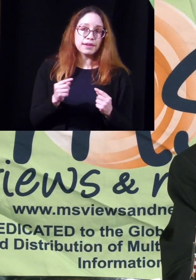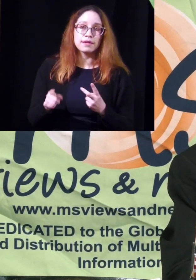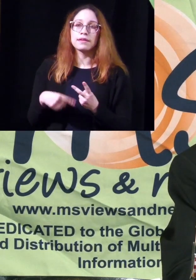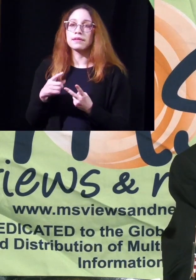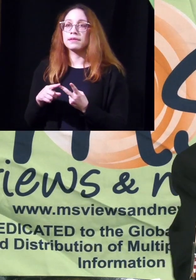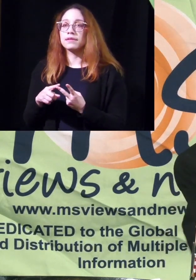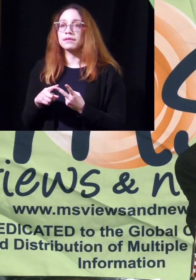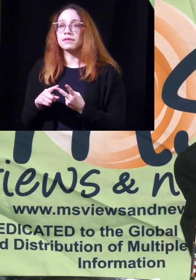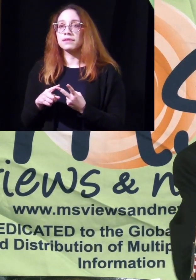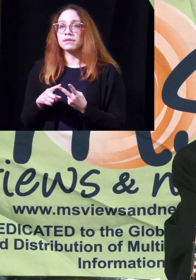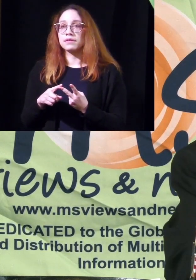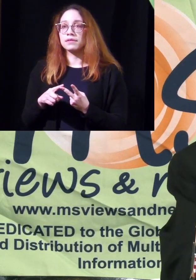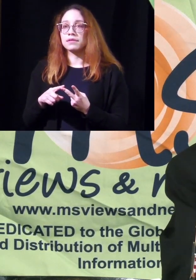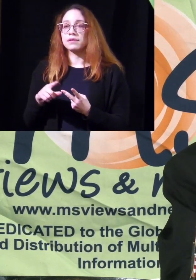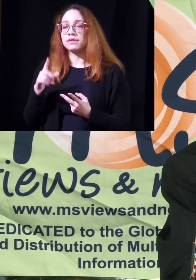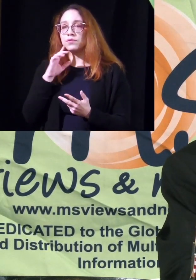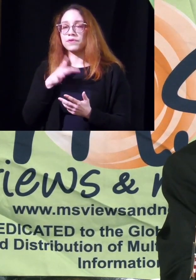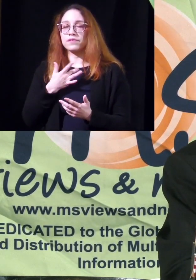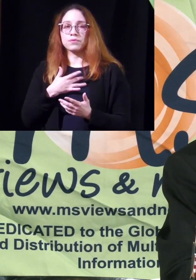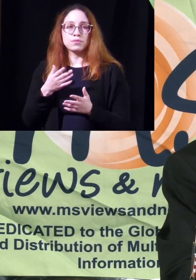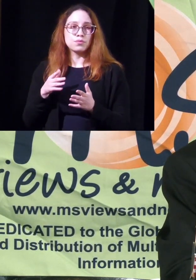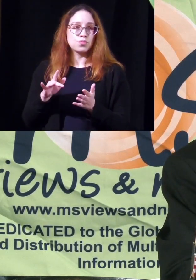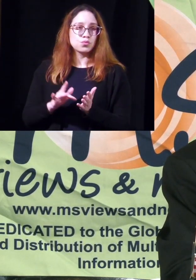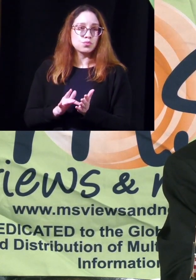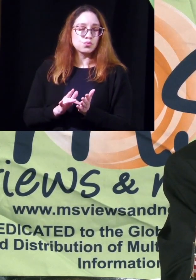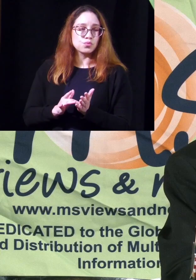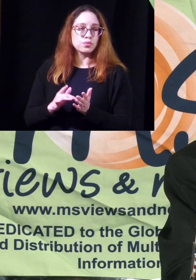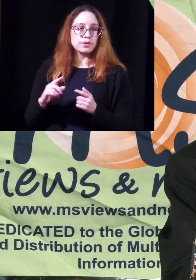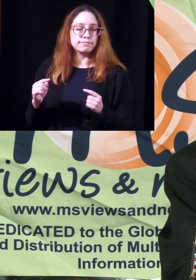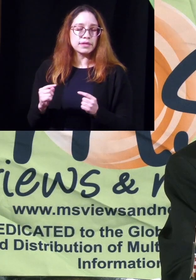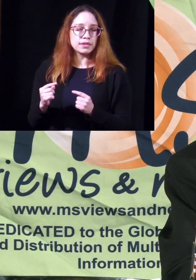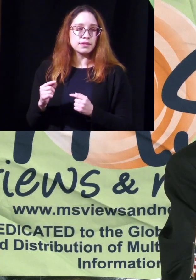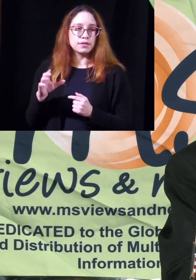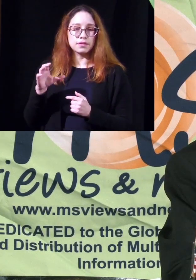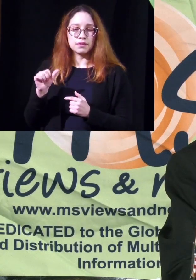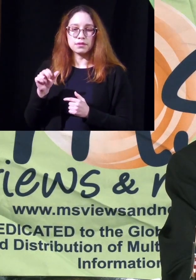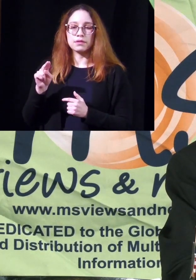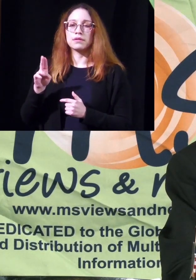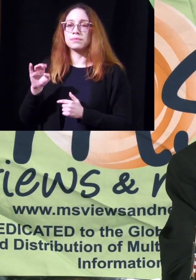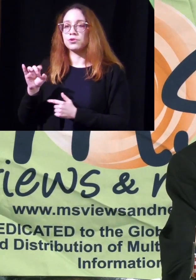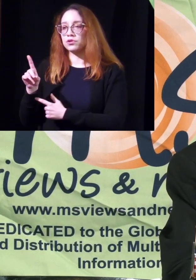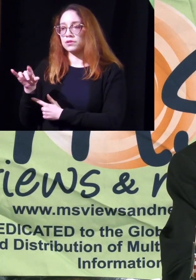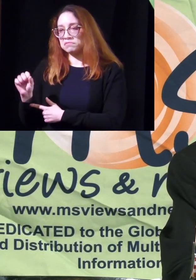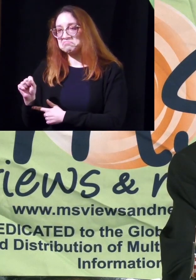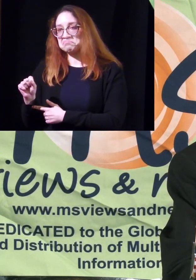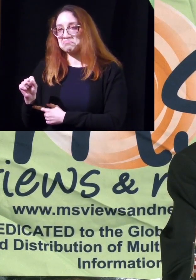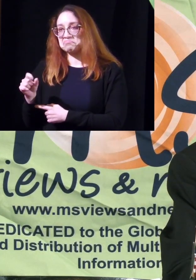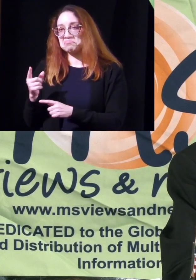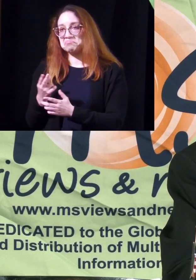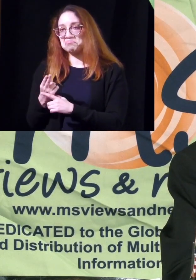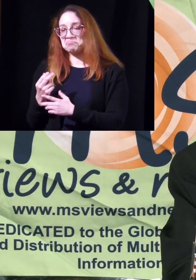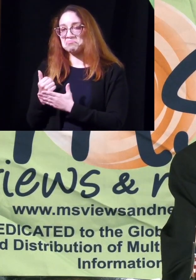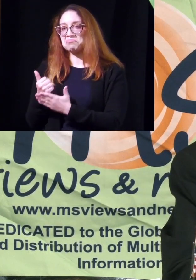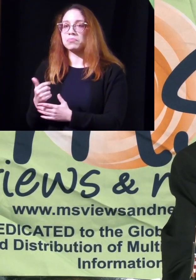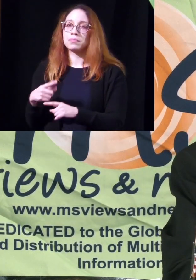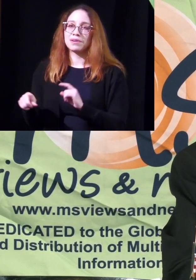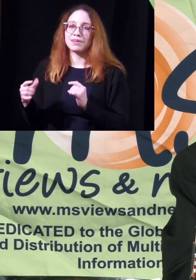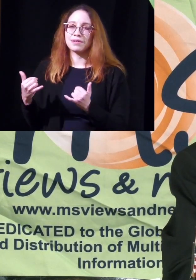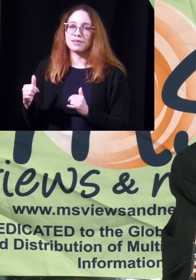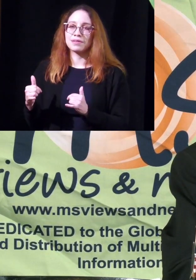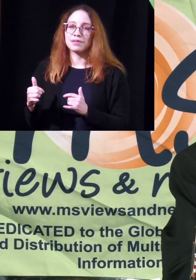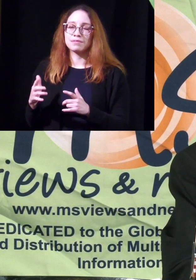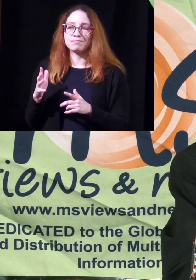one is spasticity. So in the field of pain, cannabinoids have been a useful addition, but they're, of course, very